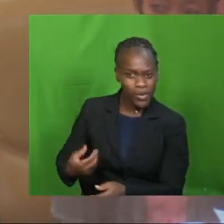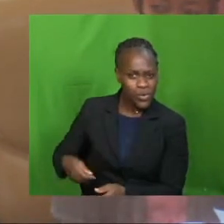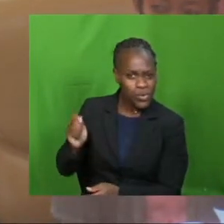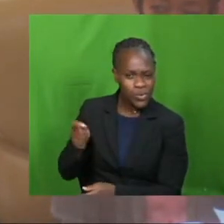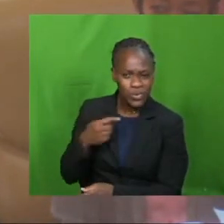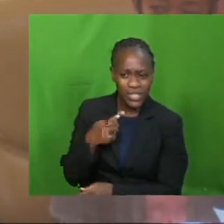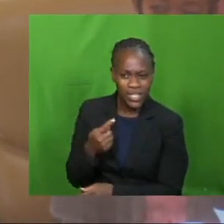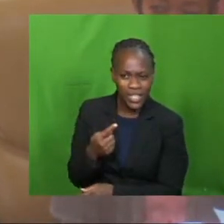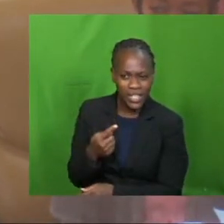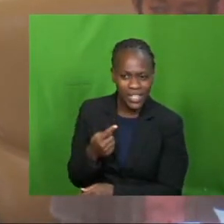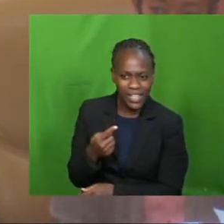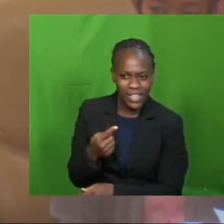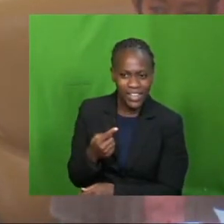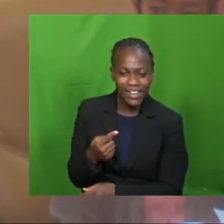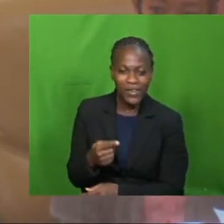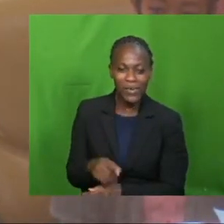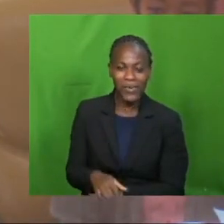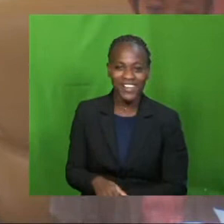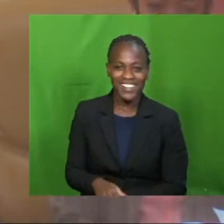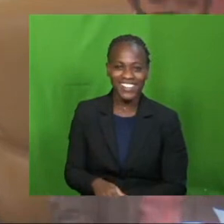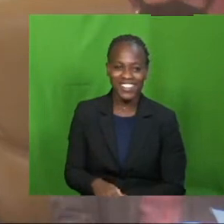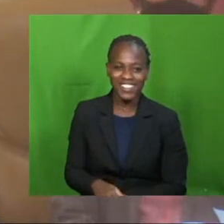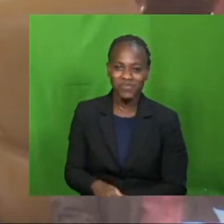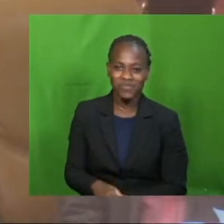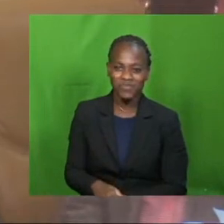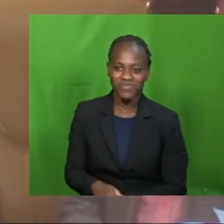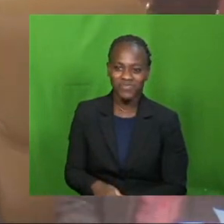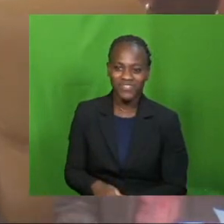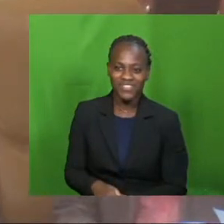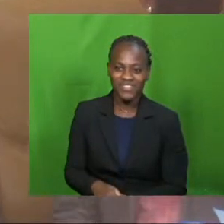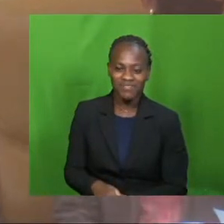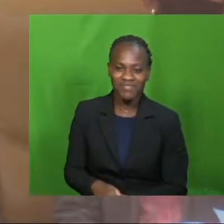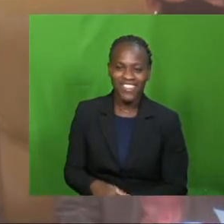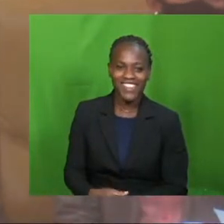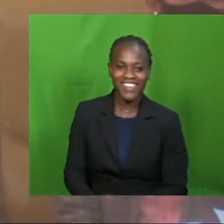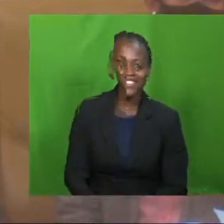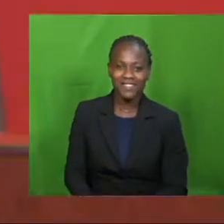minister responsible for misinformation, or what did you say?